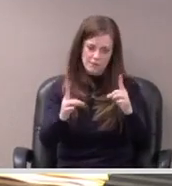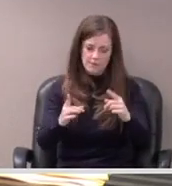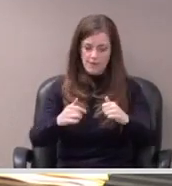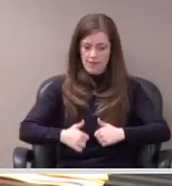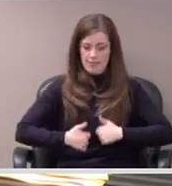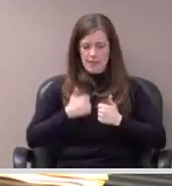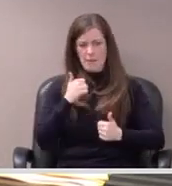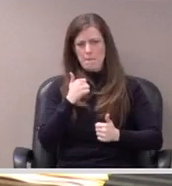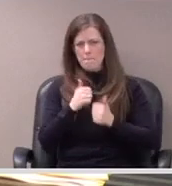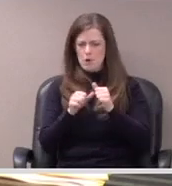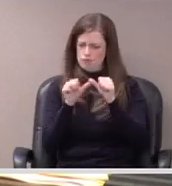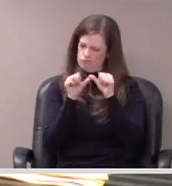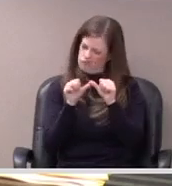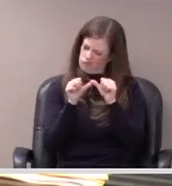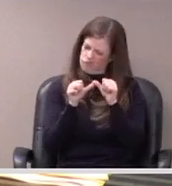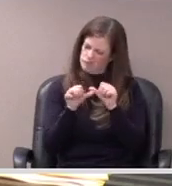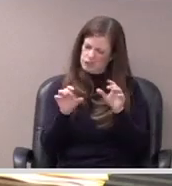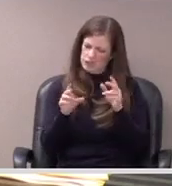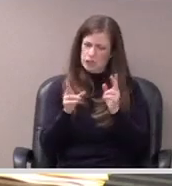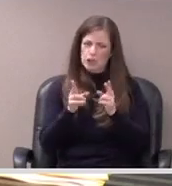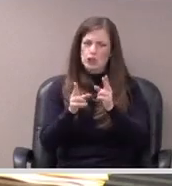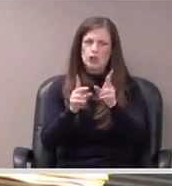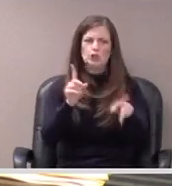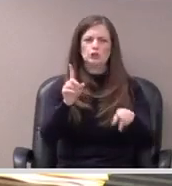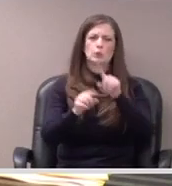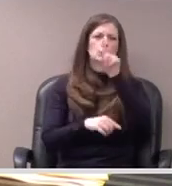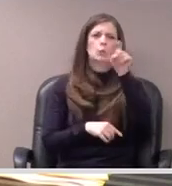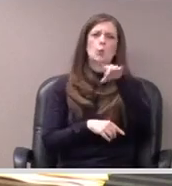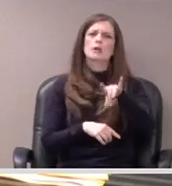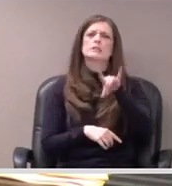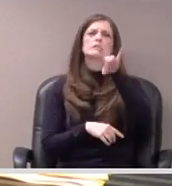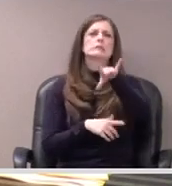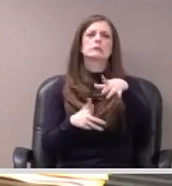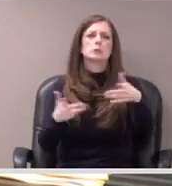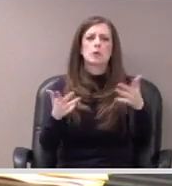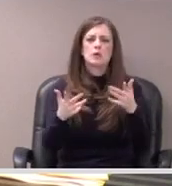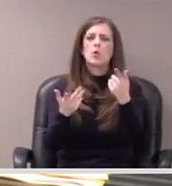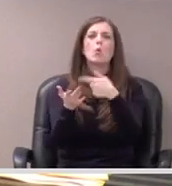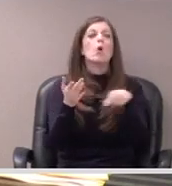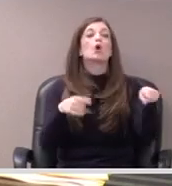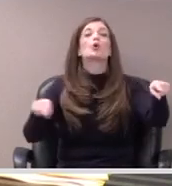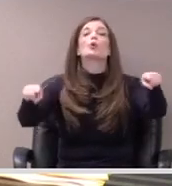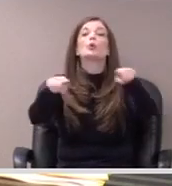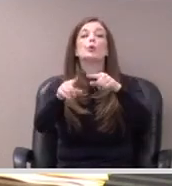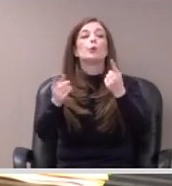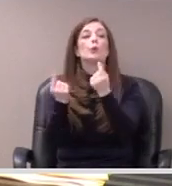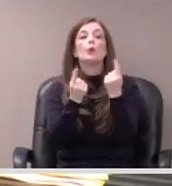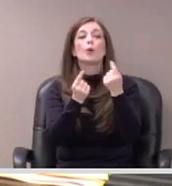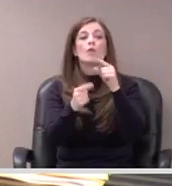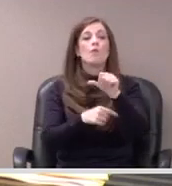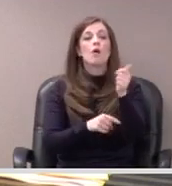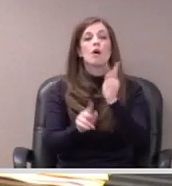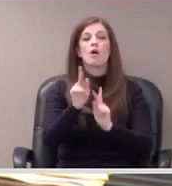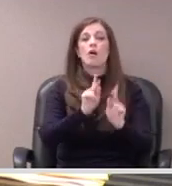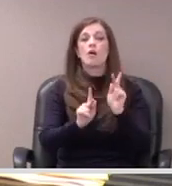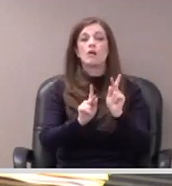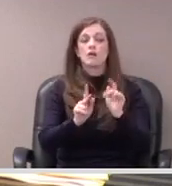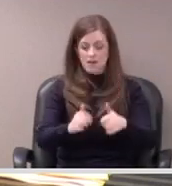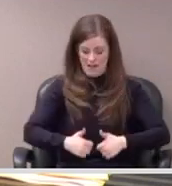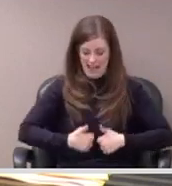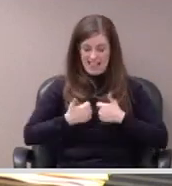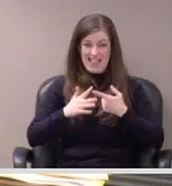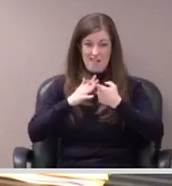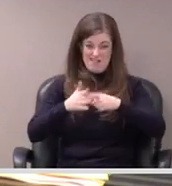most persistent and urgent question is, what are you doing for others? Our lives begin to end the